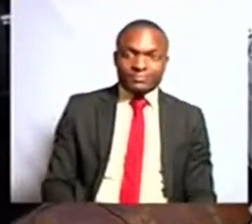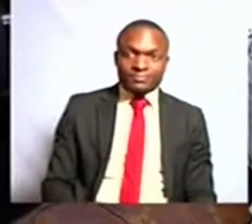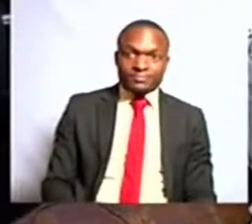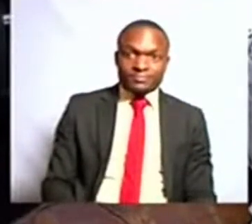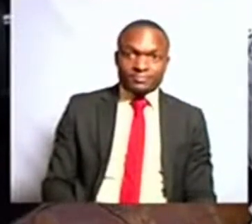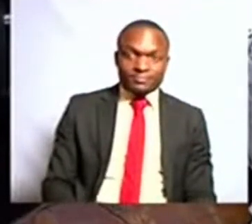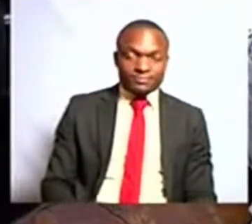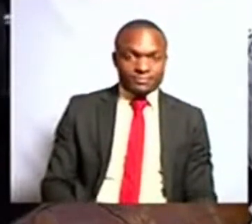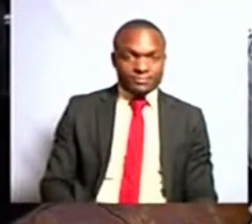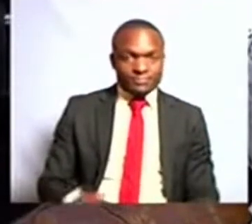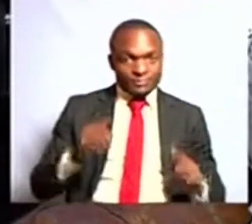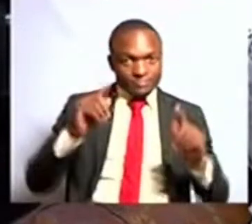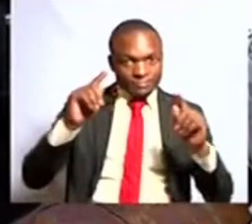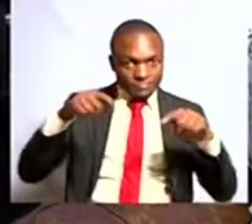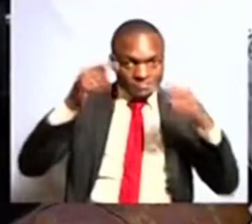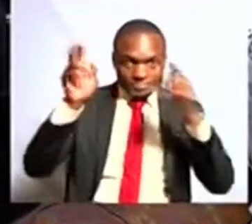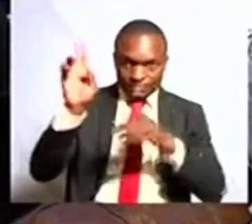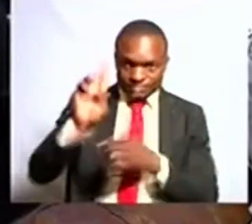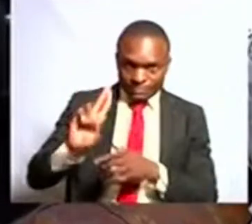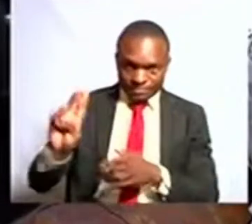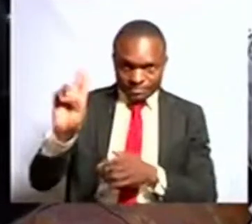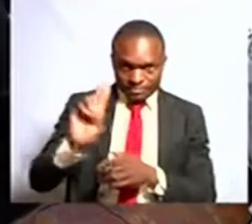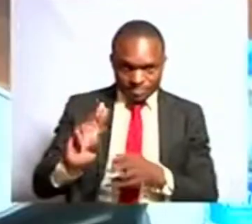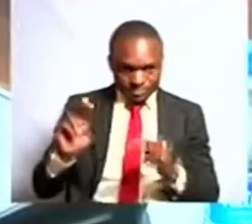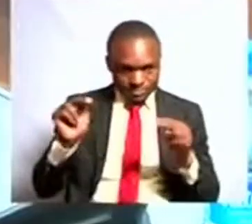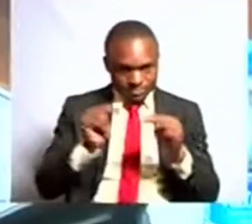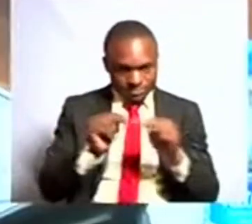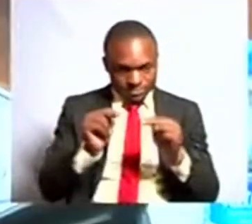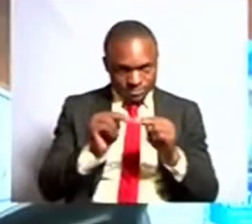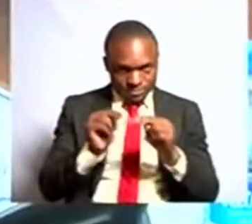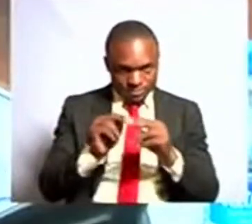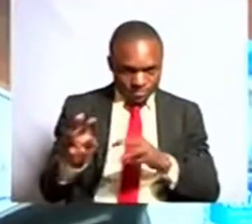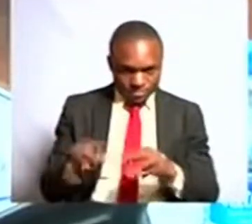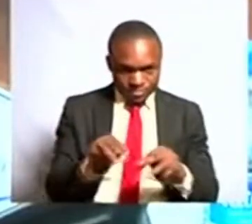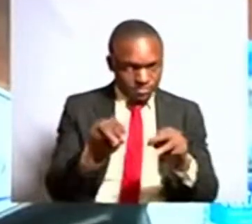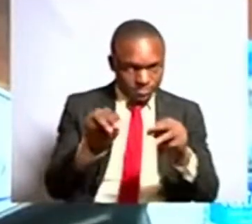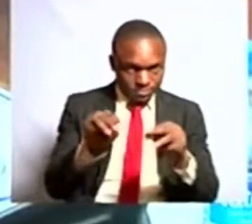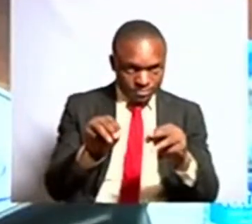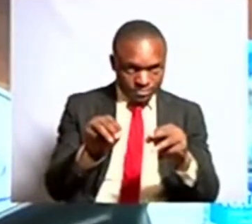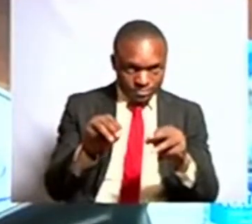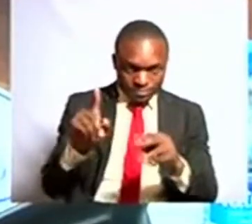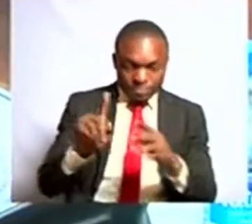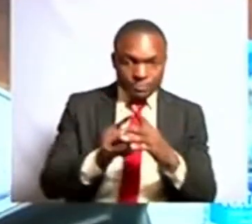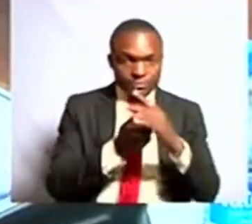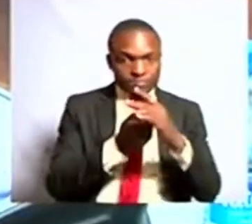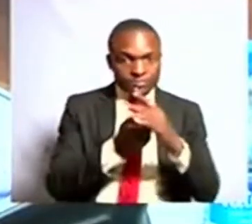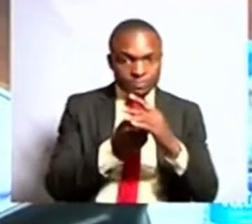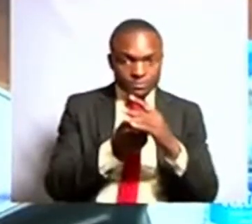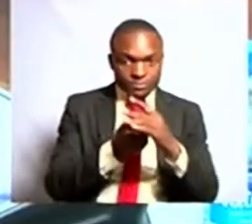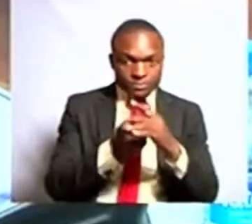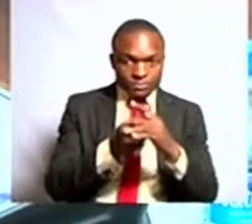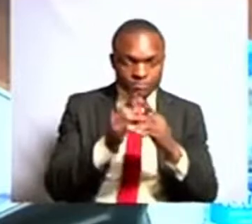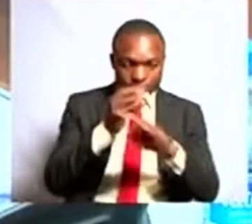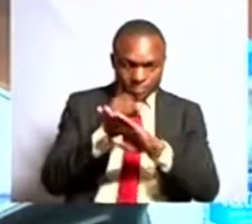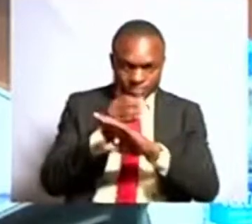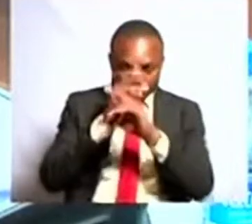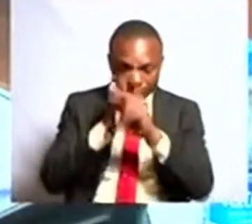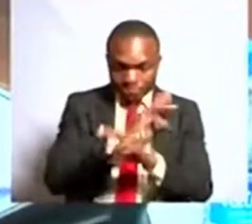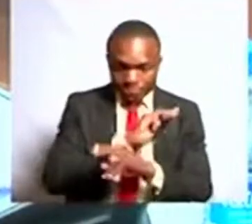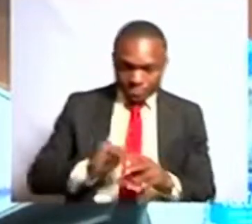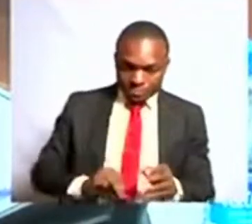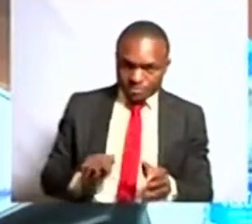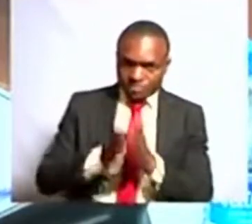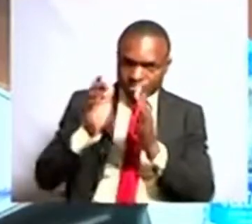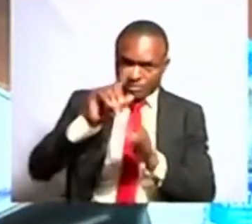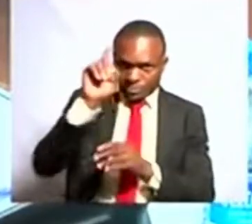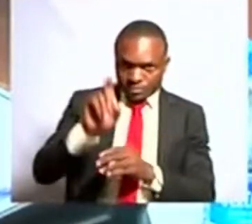We had progressed to irregular use of limited bidding procurement methods, and I just started inviting honorable members to ask